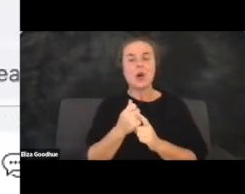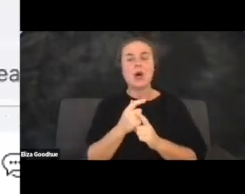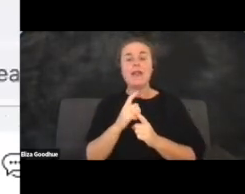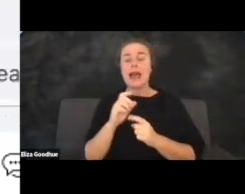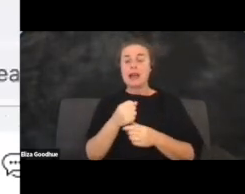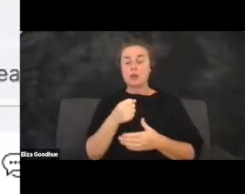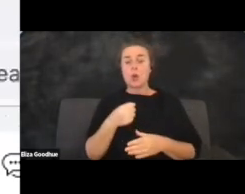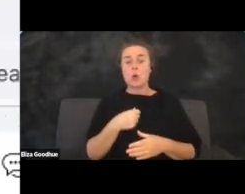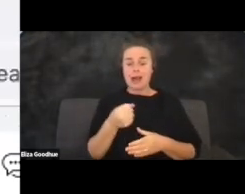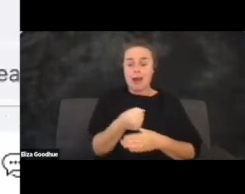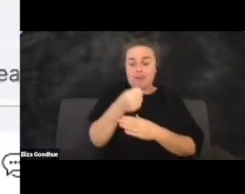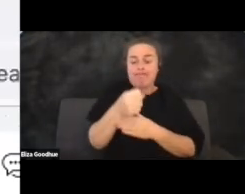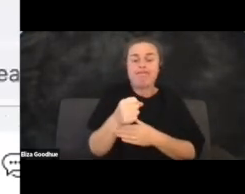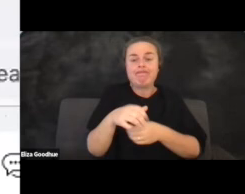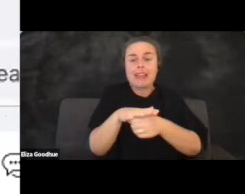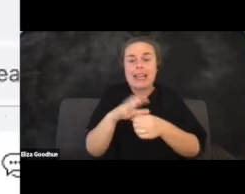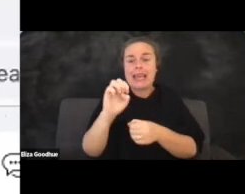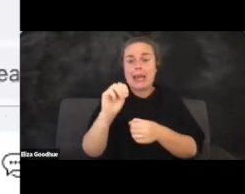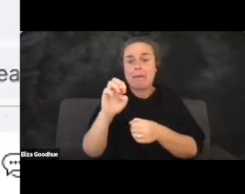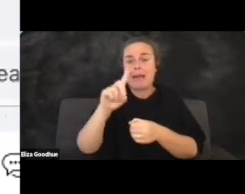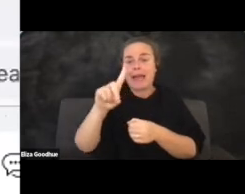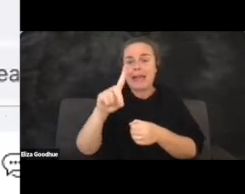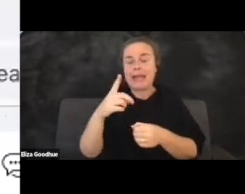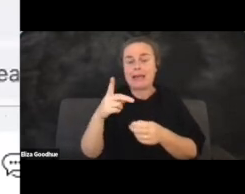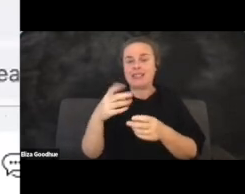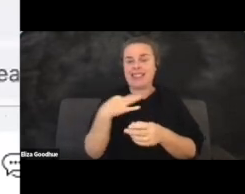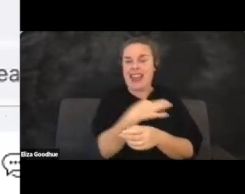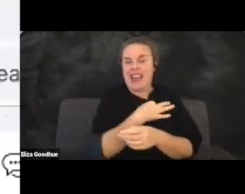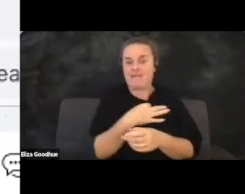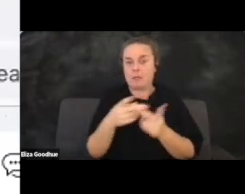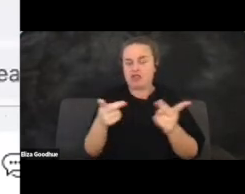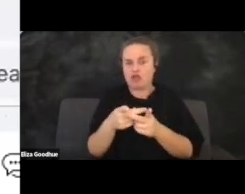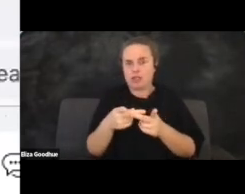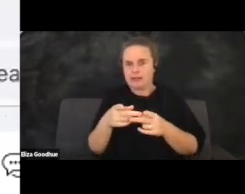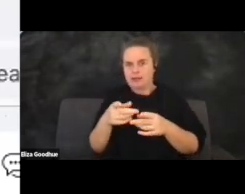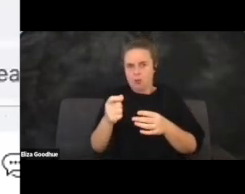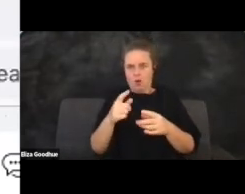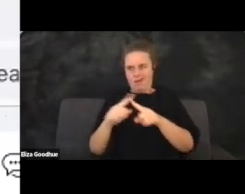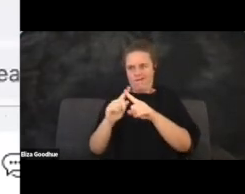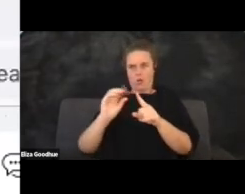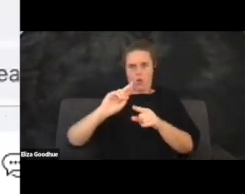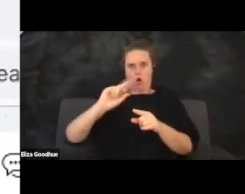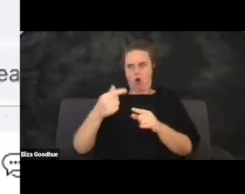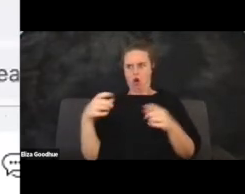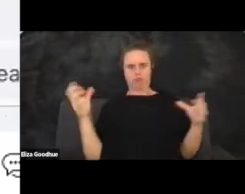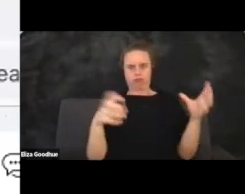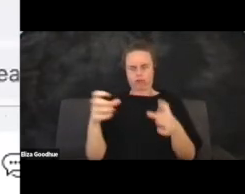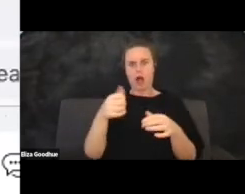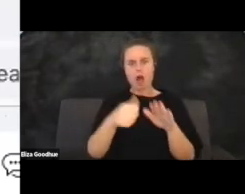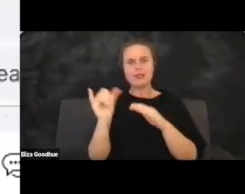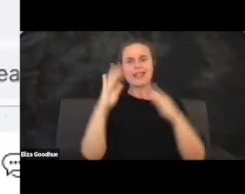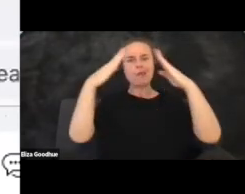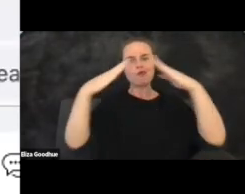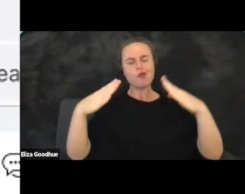excited for those and also longing for more of that. Having various individuals from different organizations working under the same